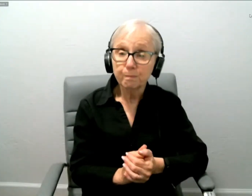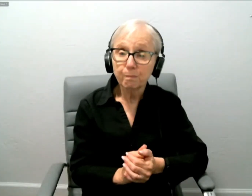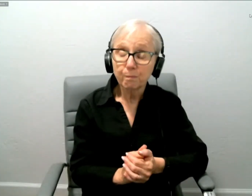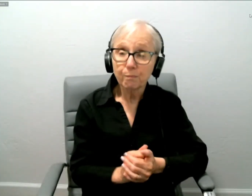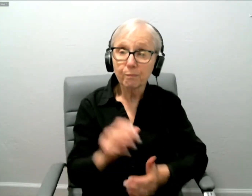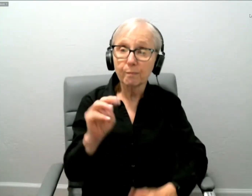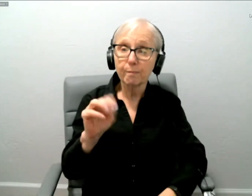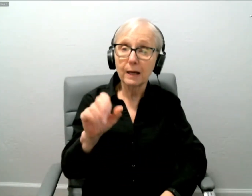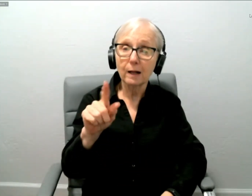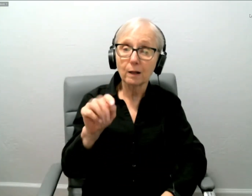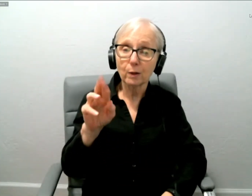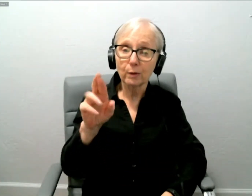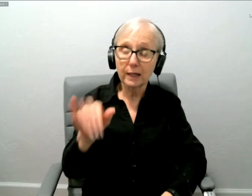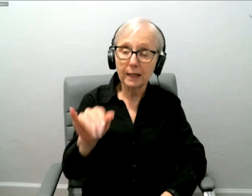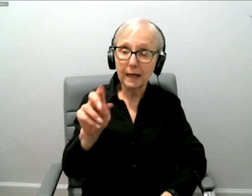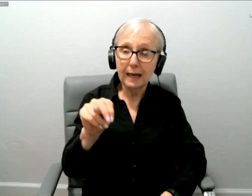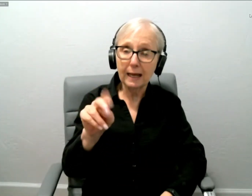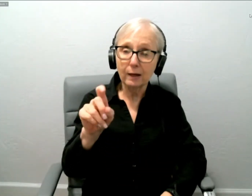Mallory Anderson, go ahead.